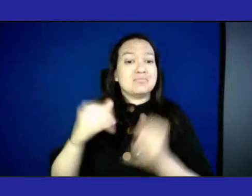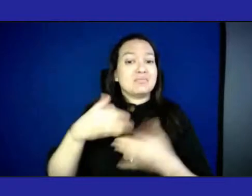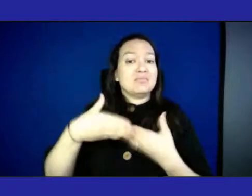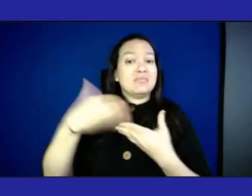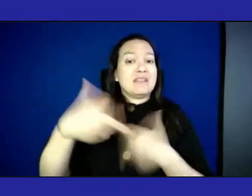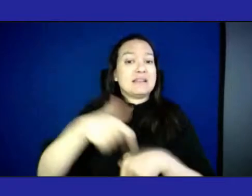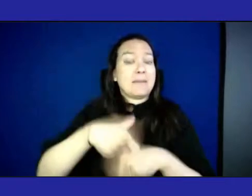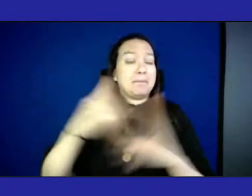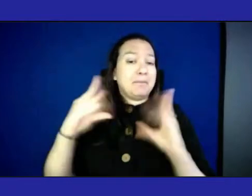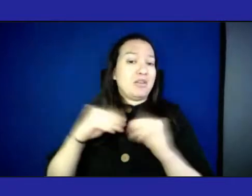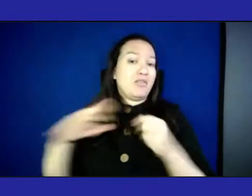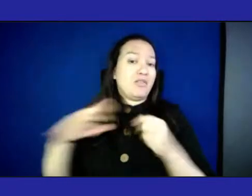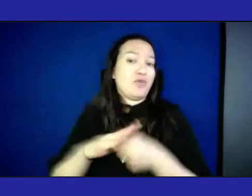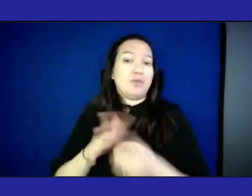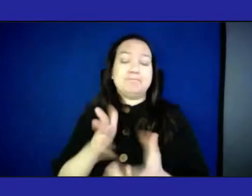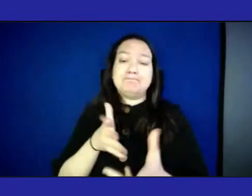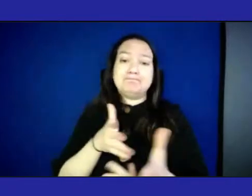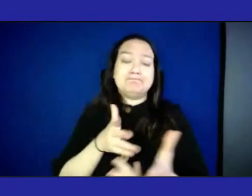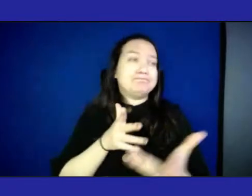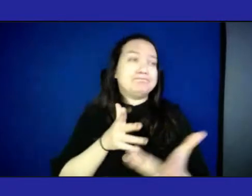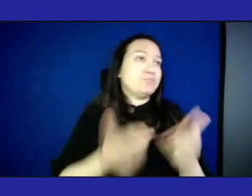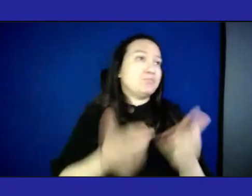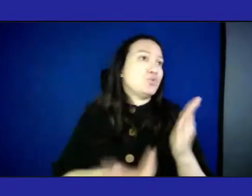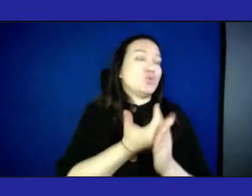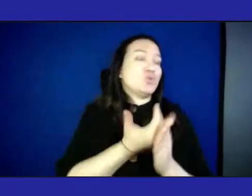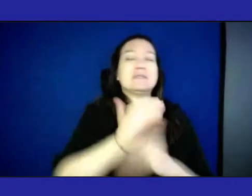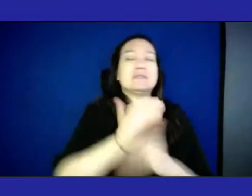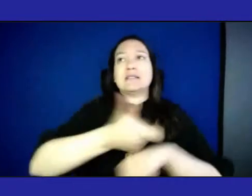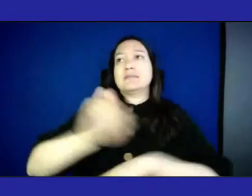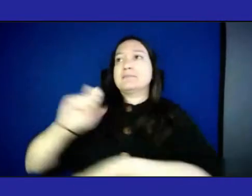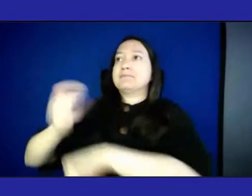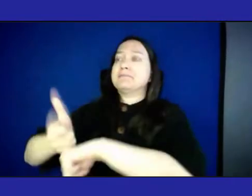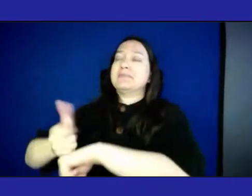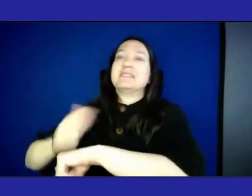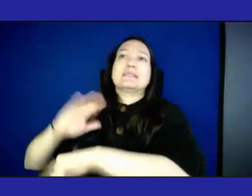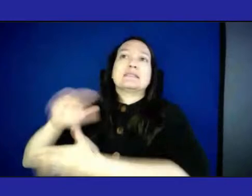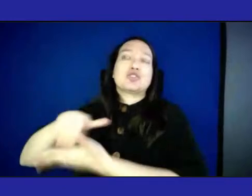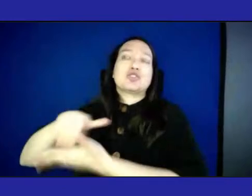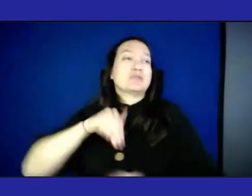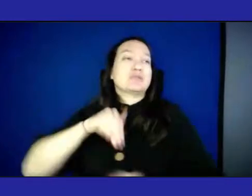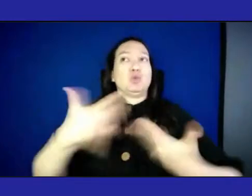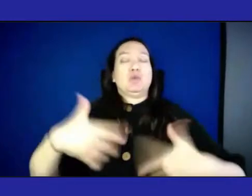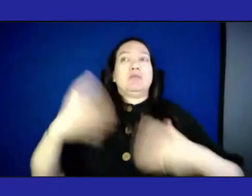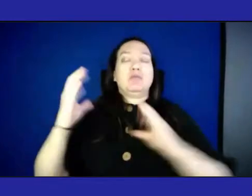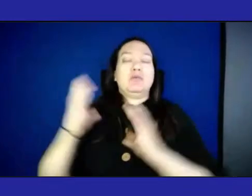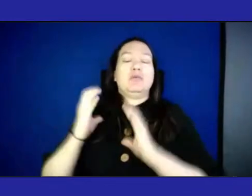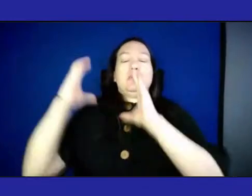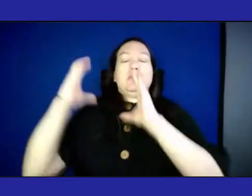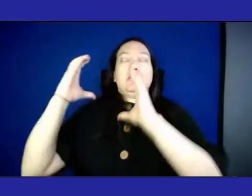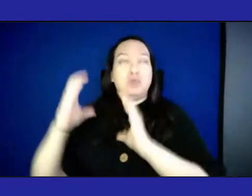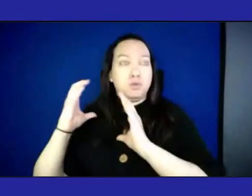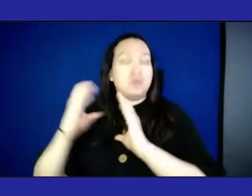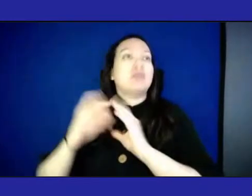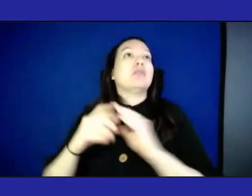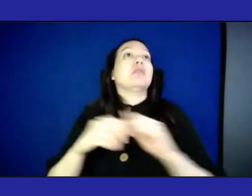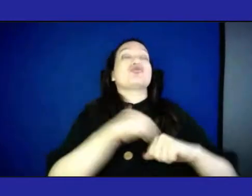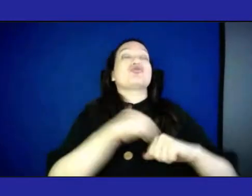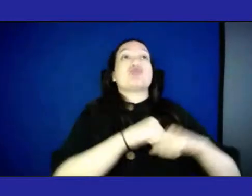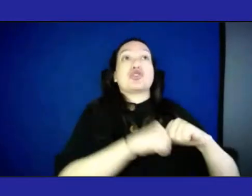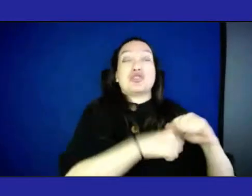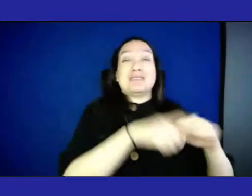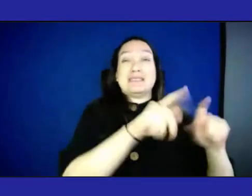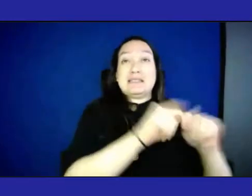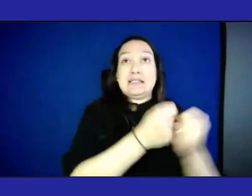fully engaged in both of our 2 new data centers, and that has been a significant lift, I'll say, for both the infrastructure team and any of the service